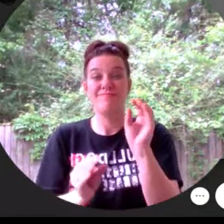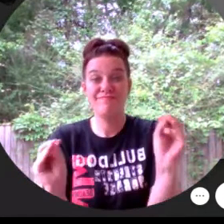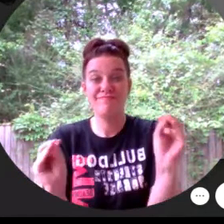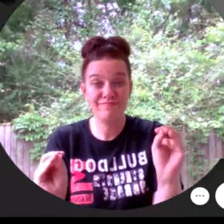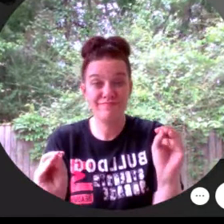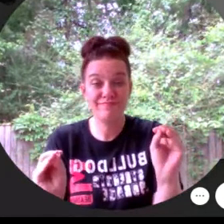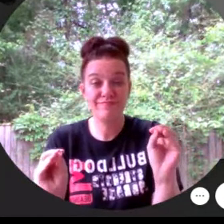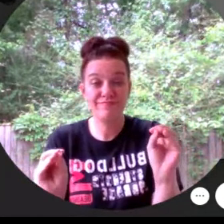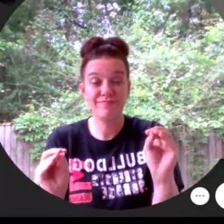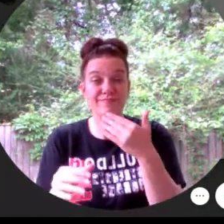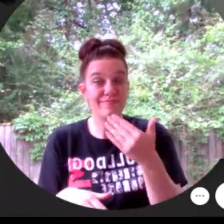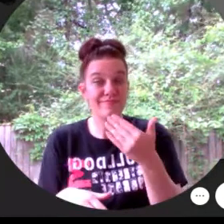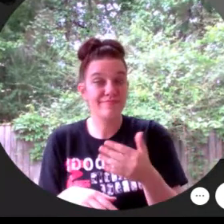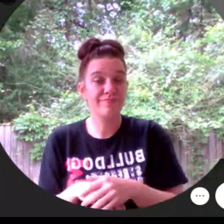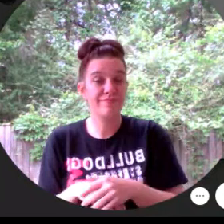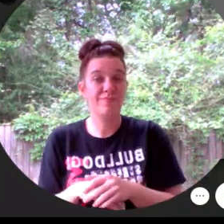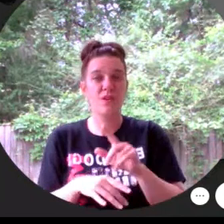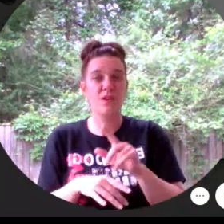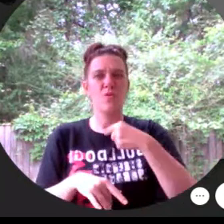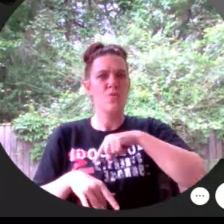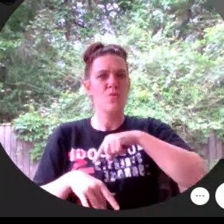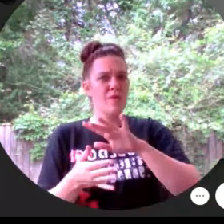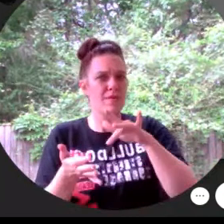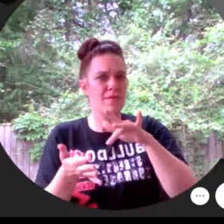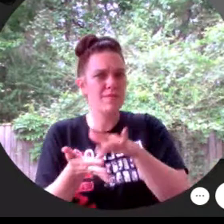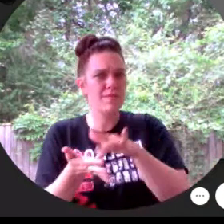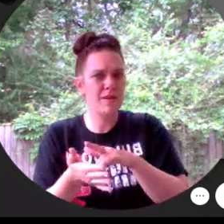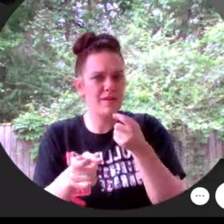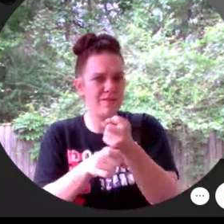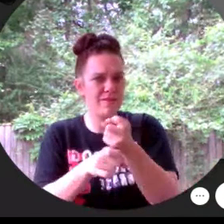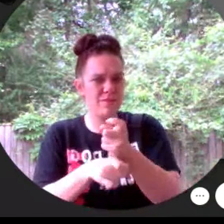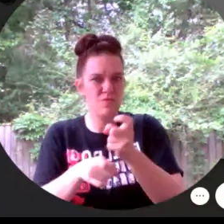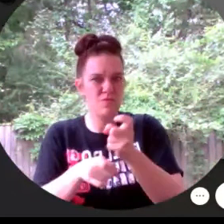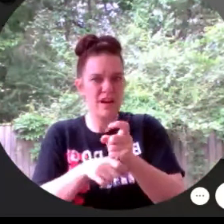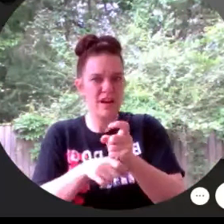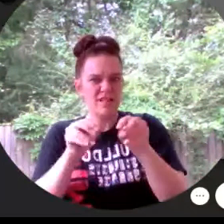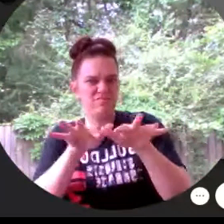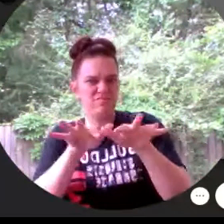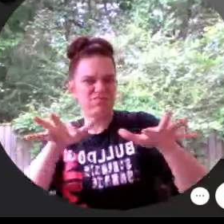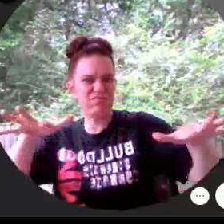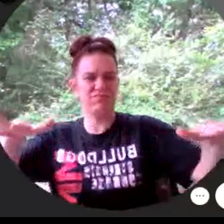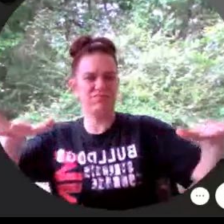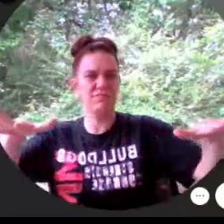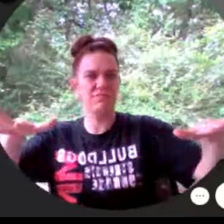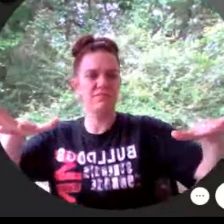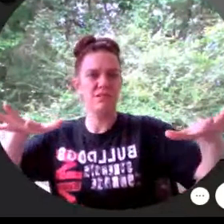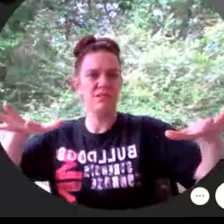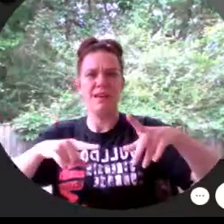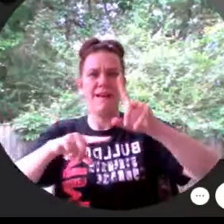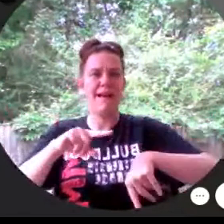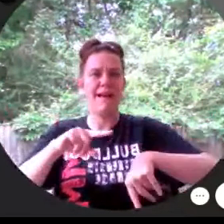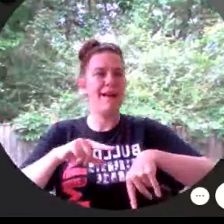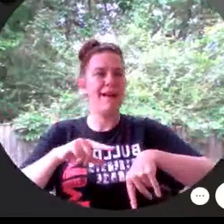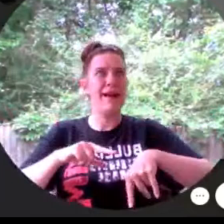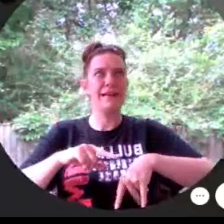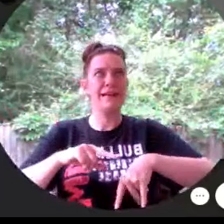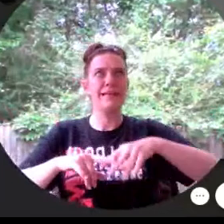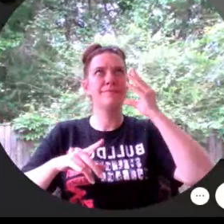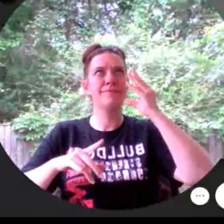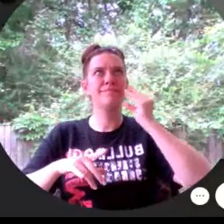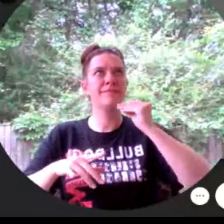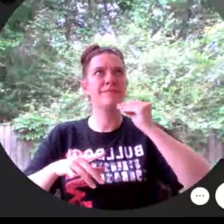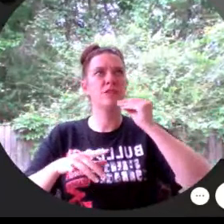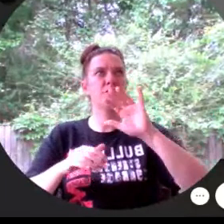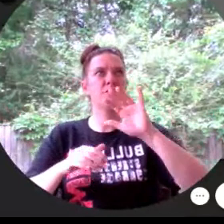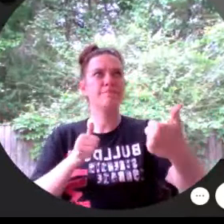are in the middle of a prinking epidemic. I cannot have these challenges to my